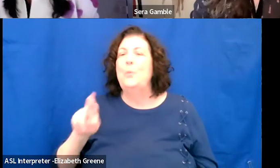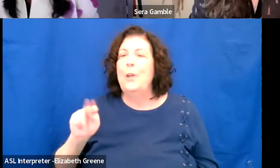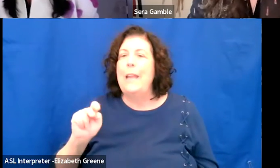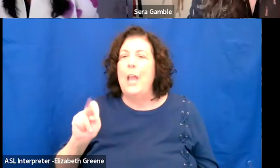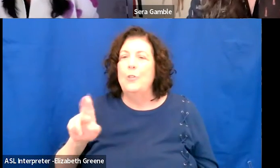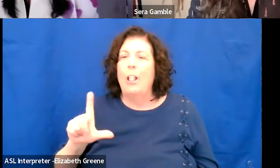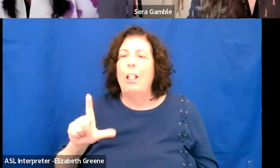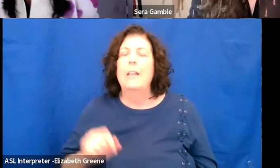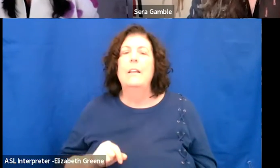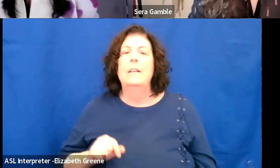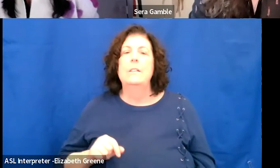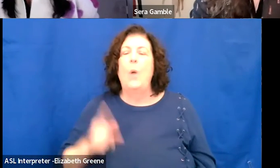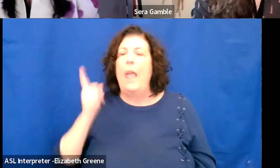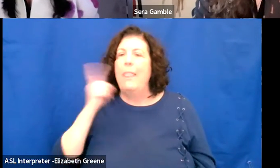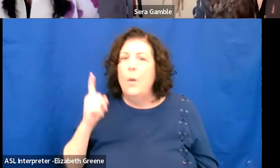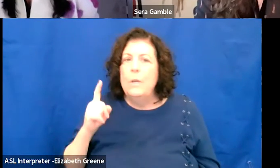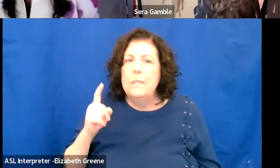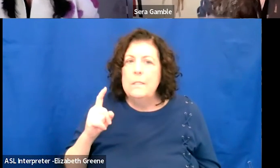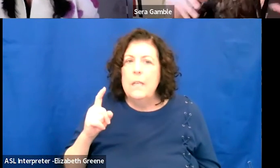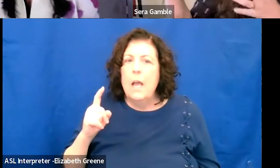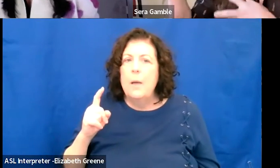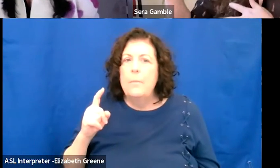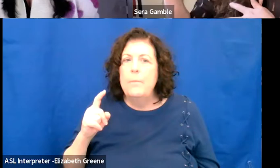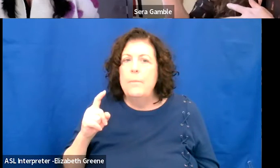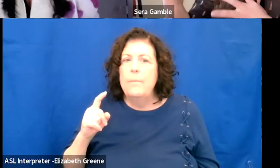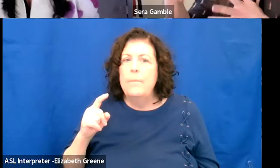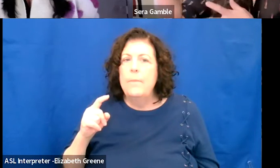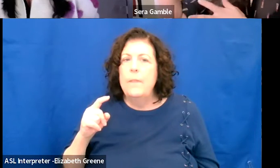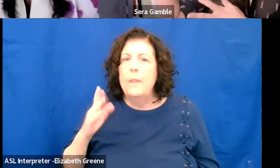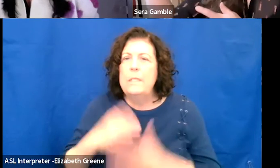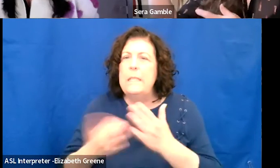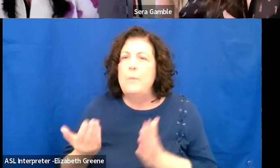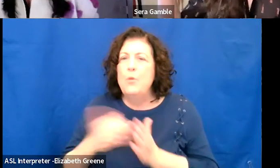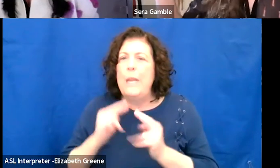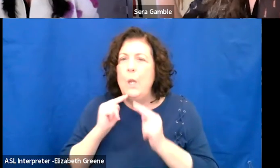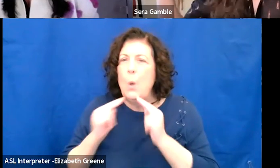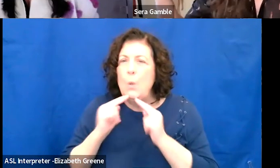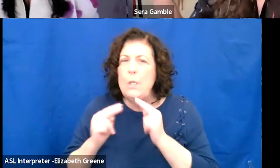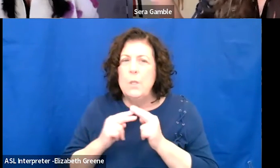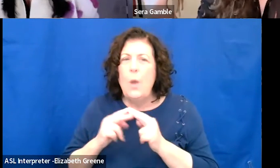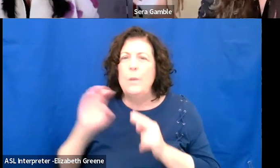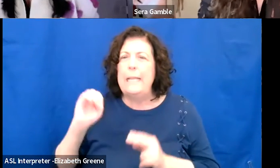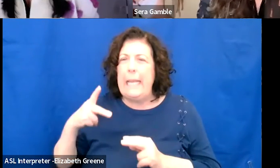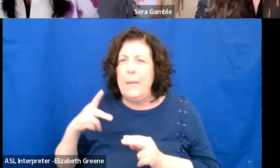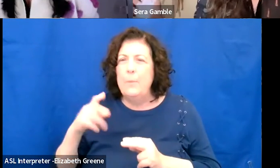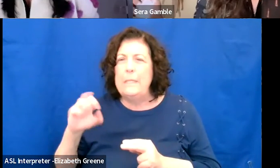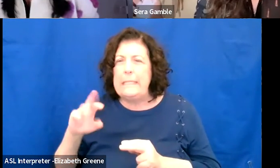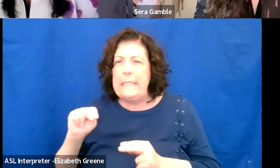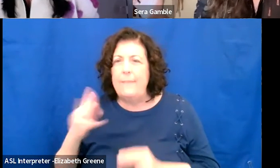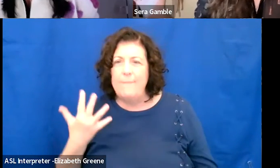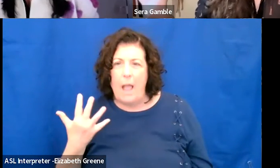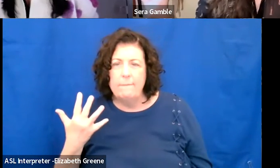lowest level writer in season one. And because there were a couple renegotiations, I got like a couple, but I was like an EP in season five,